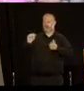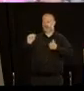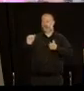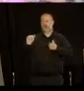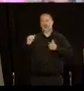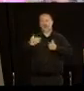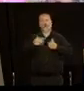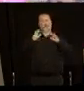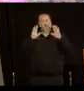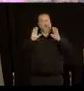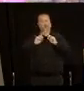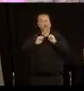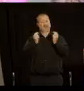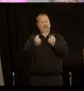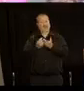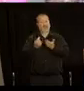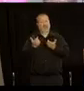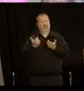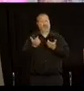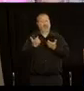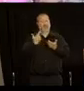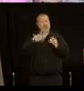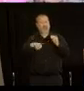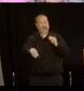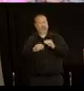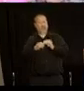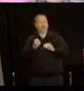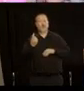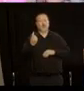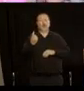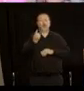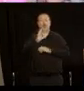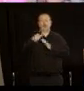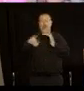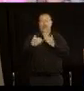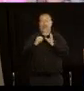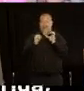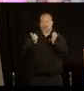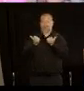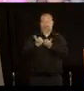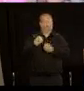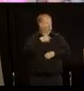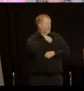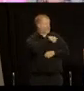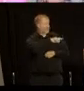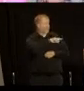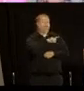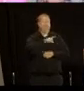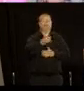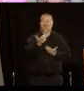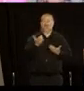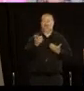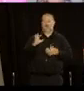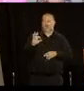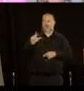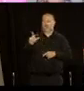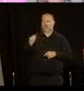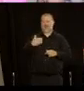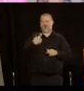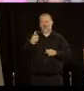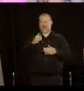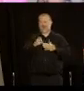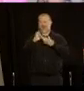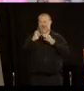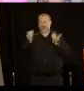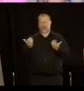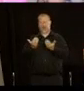we have a fantastic team, and I'll just actually add that all of the agency heads here, Florida has something really